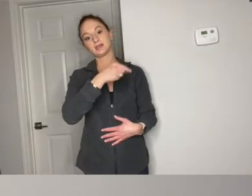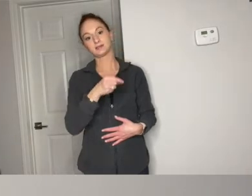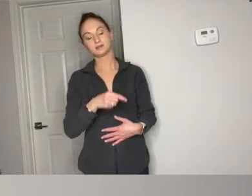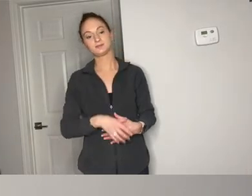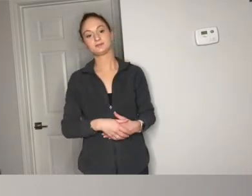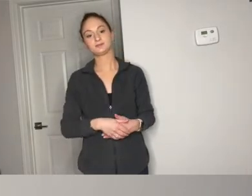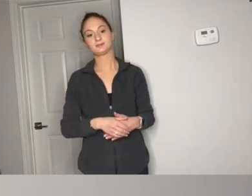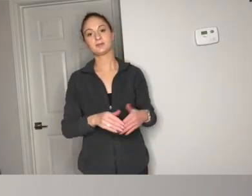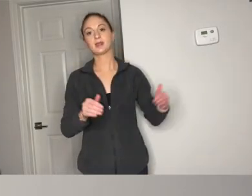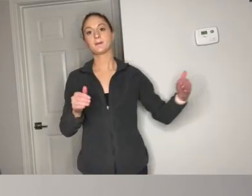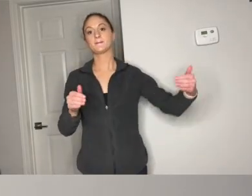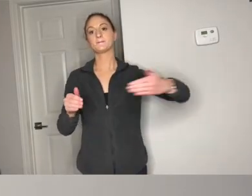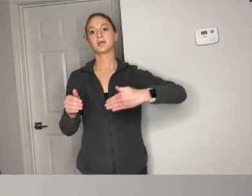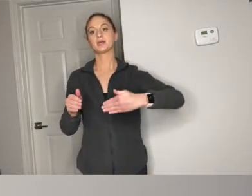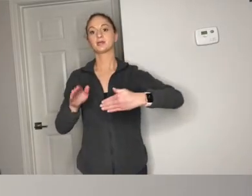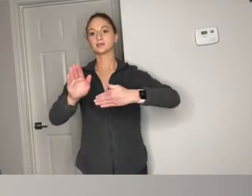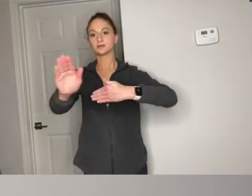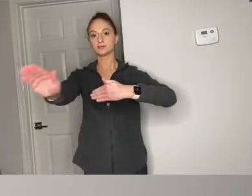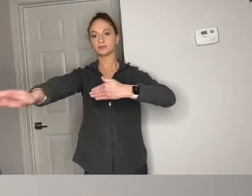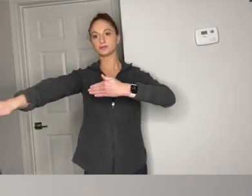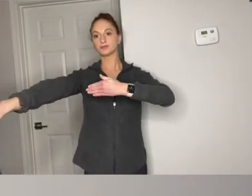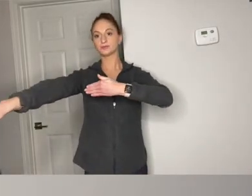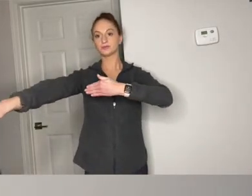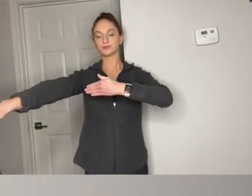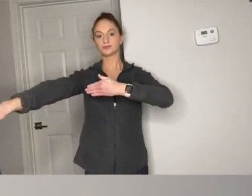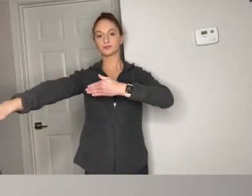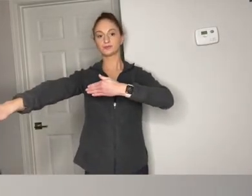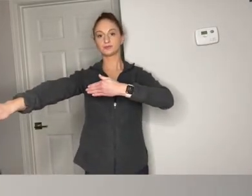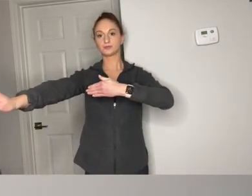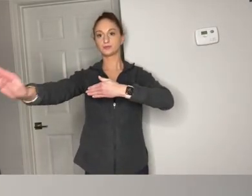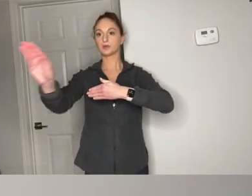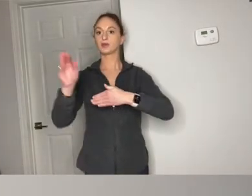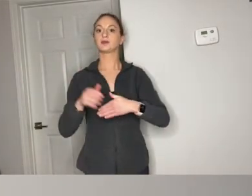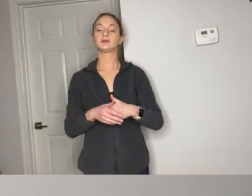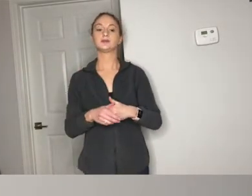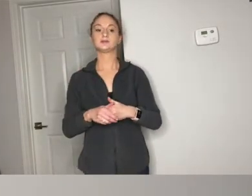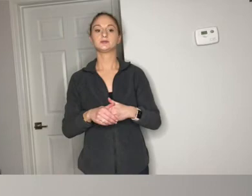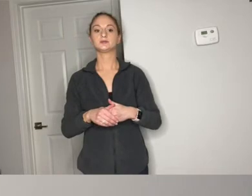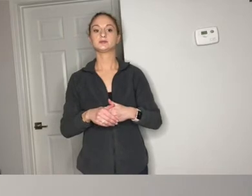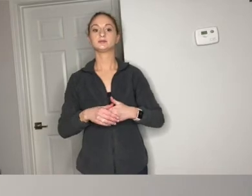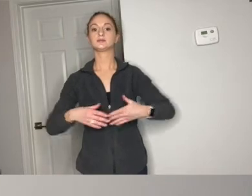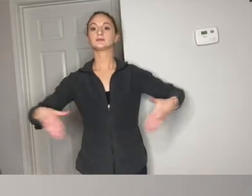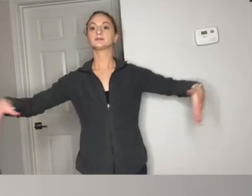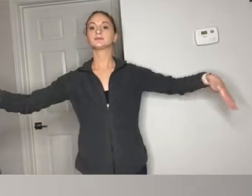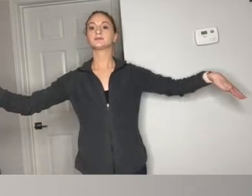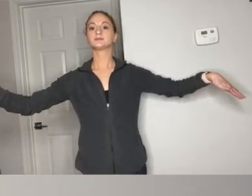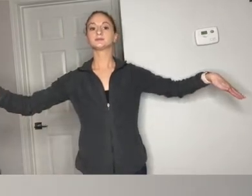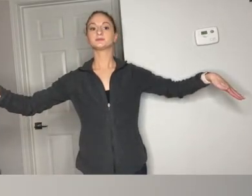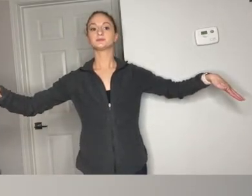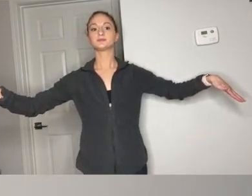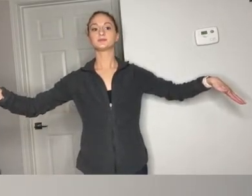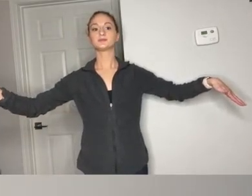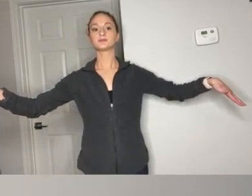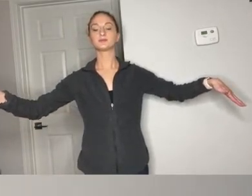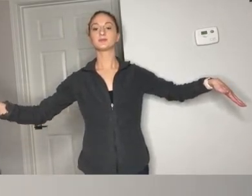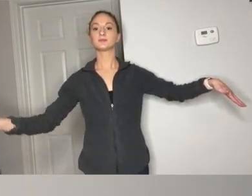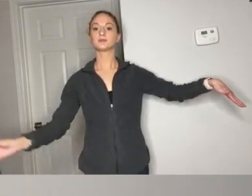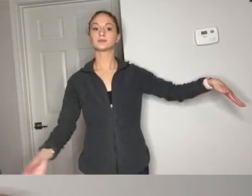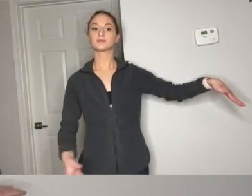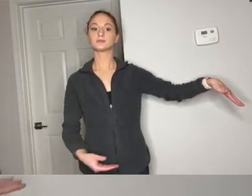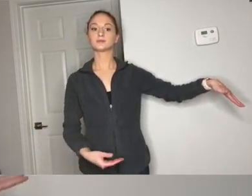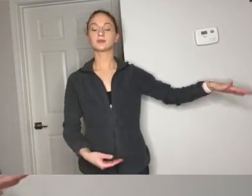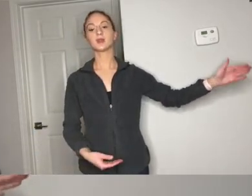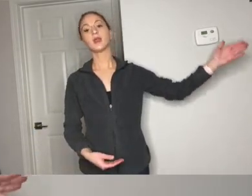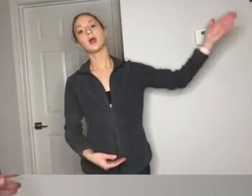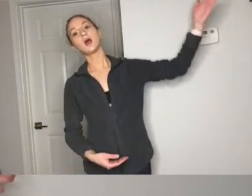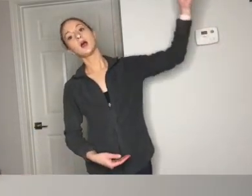in to the center. Right leg is long, pointed toes. Reach your arms out,